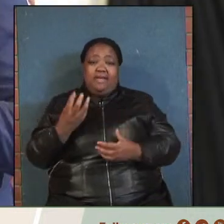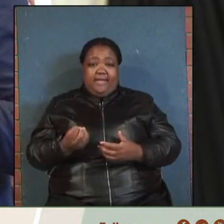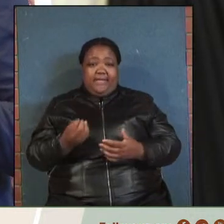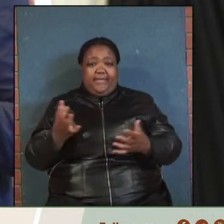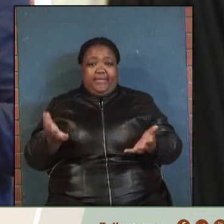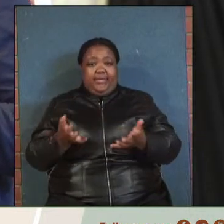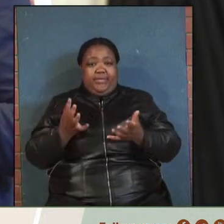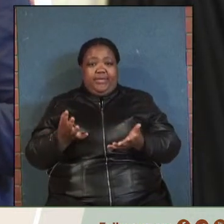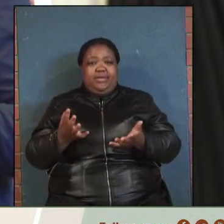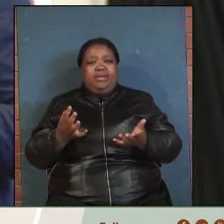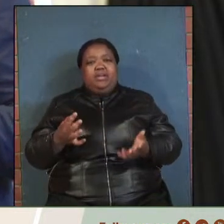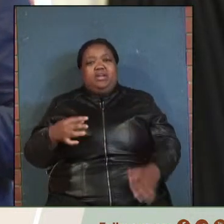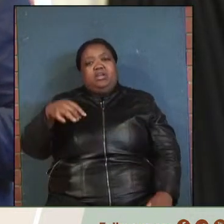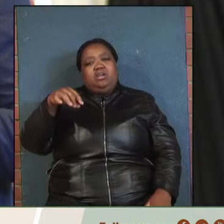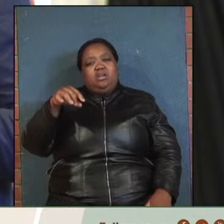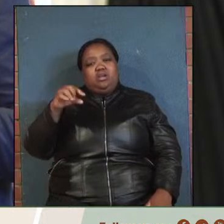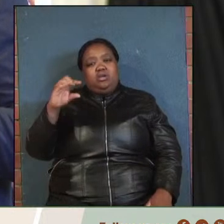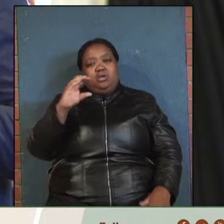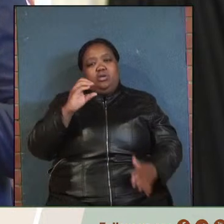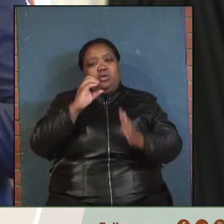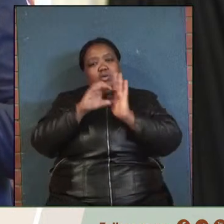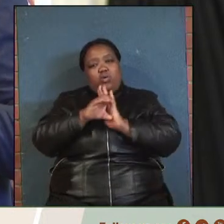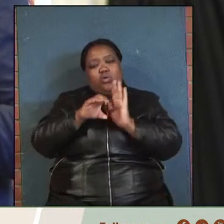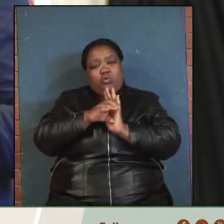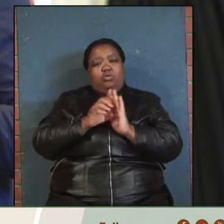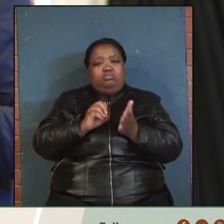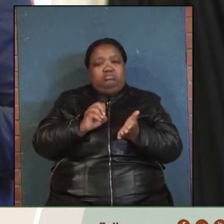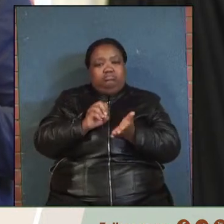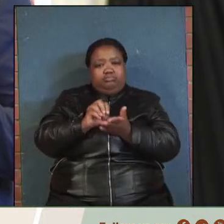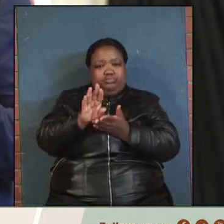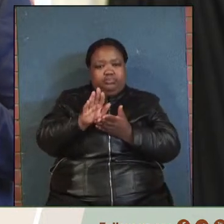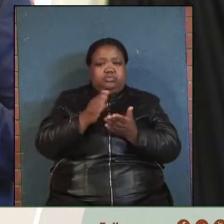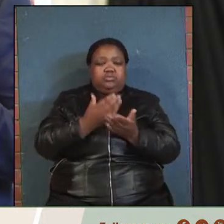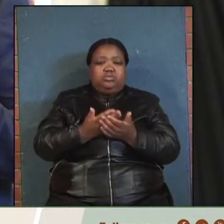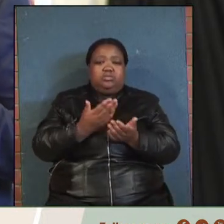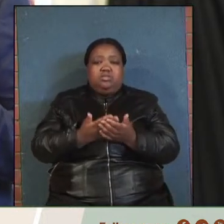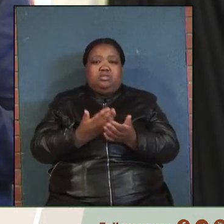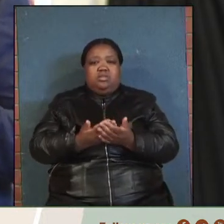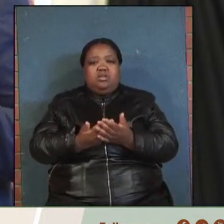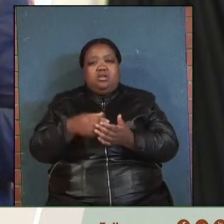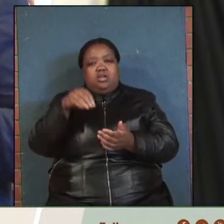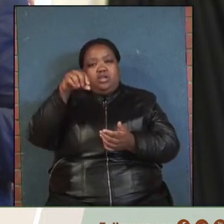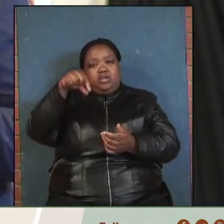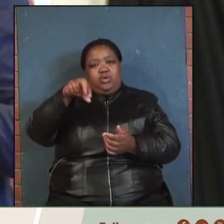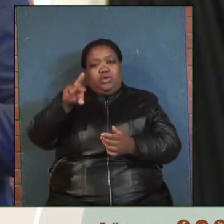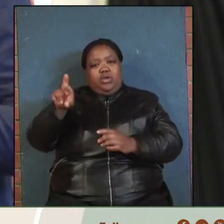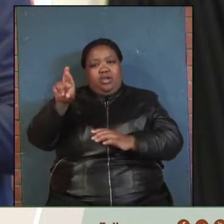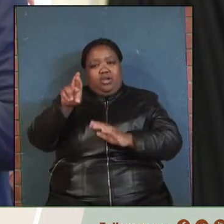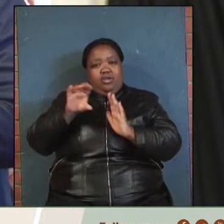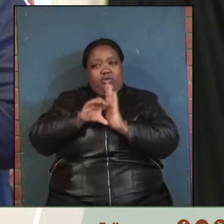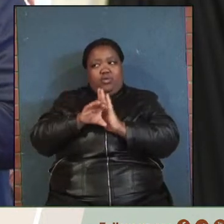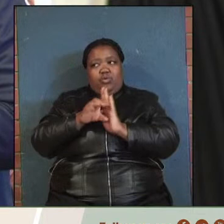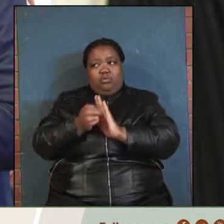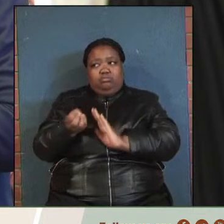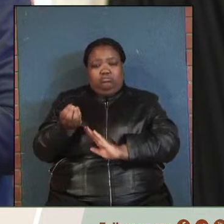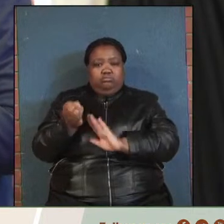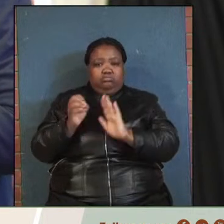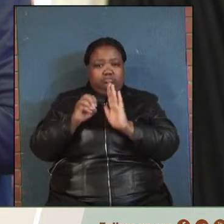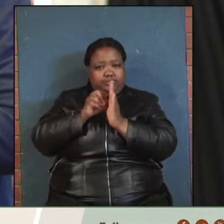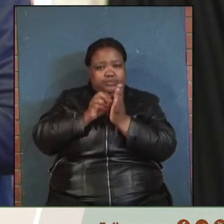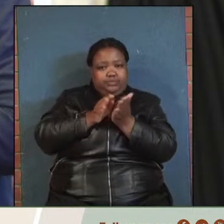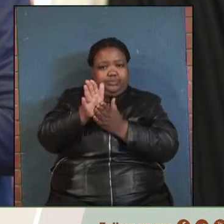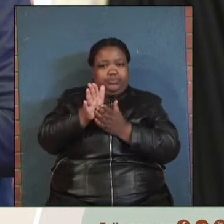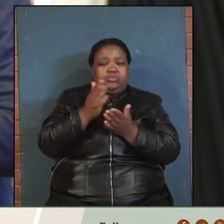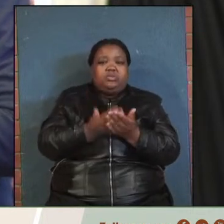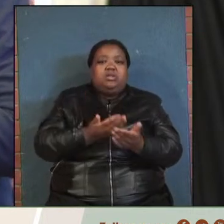QR code. We have a table at the back which has a QR code. If you are struggling to access the platform, you can simply scan that